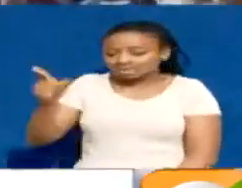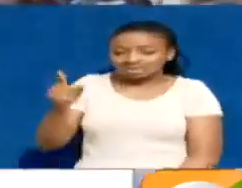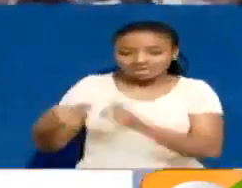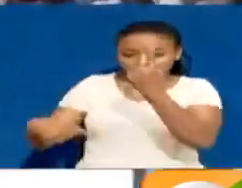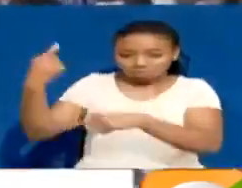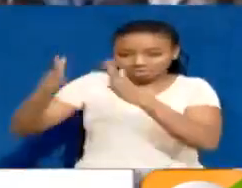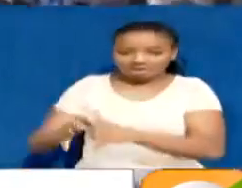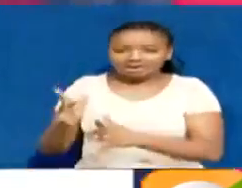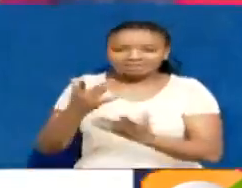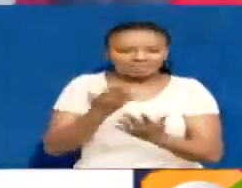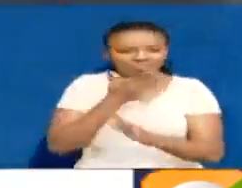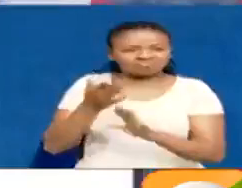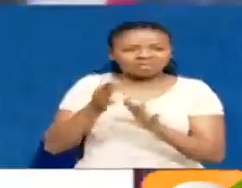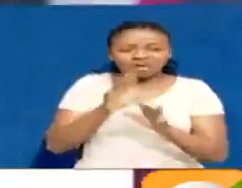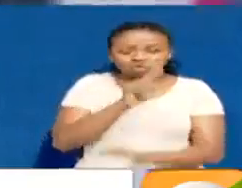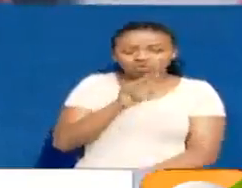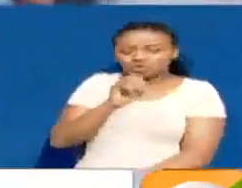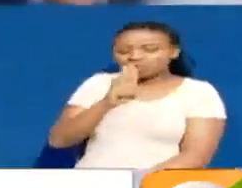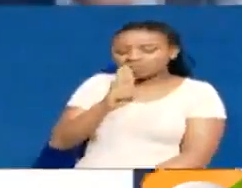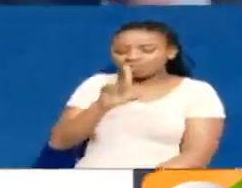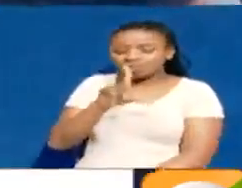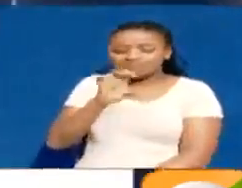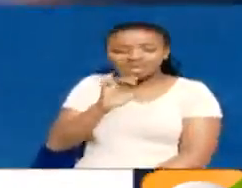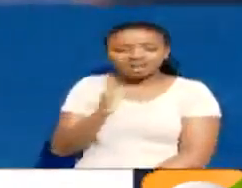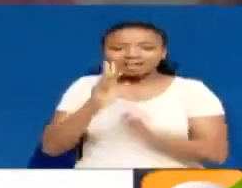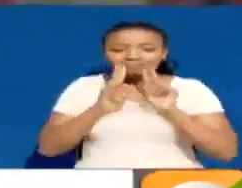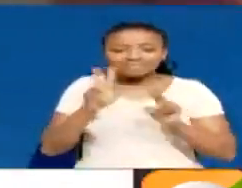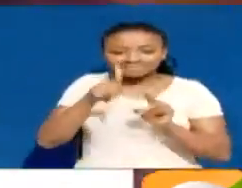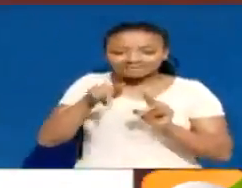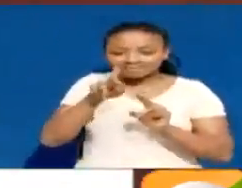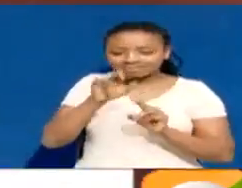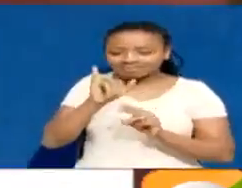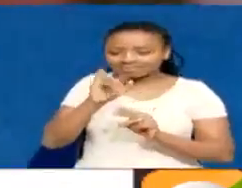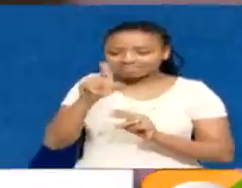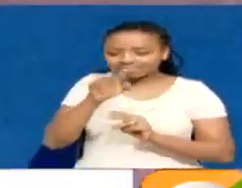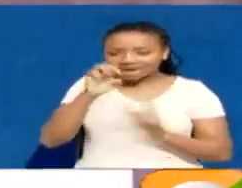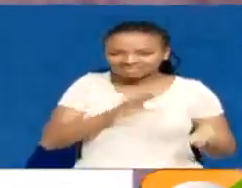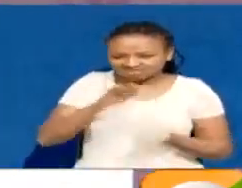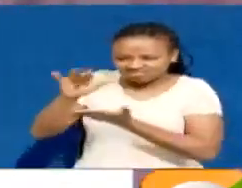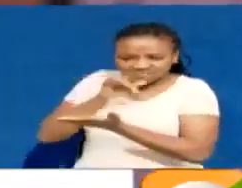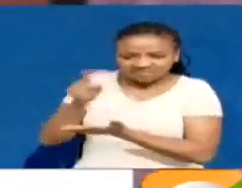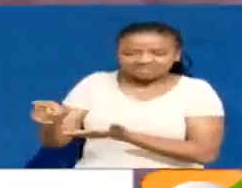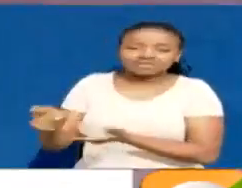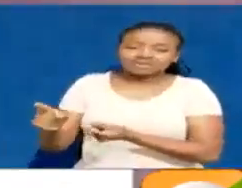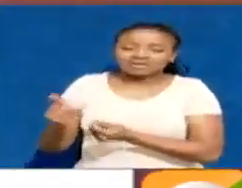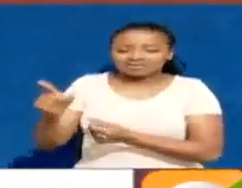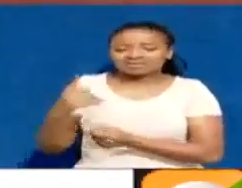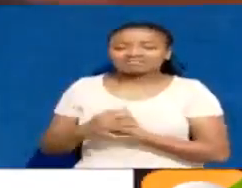winner of the Nobel Peace Prize, described the vote as, quote, historically inclusive election in a statement